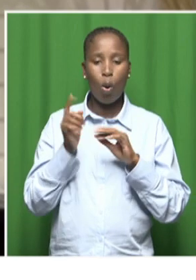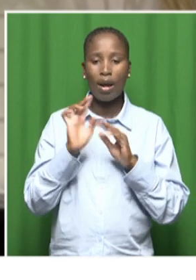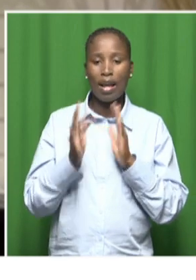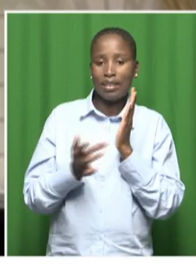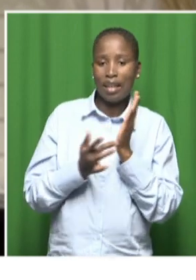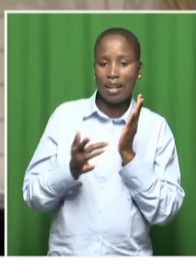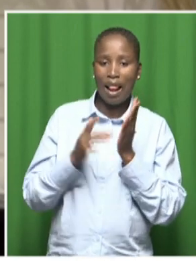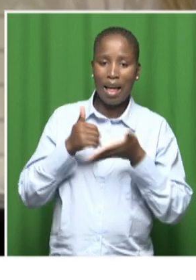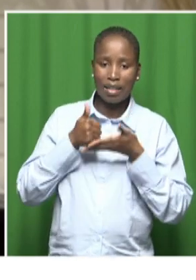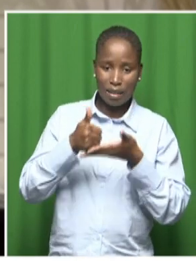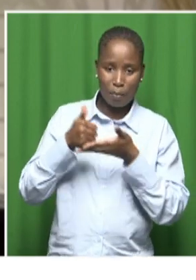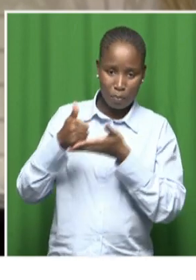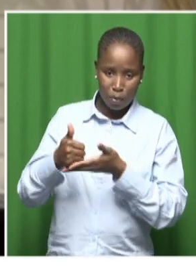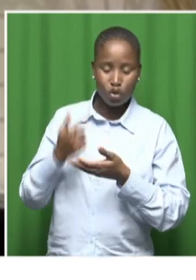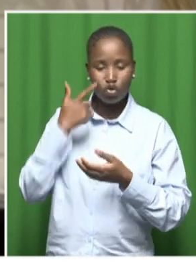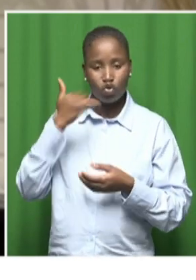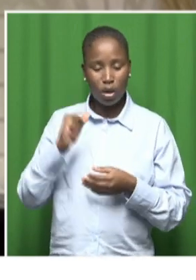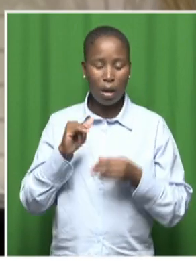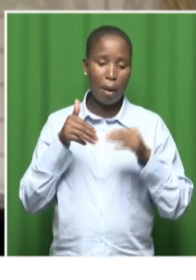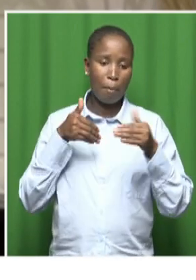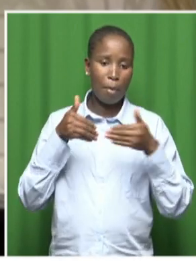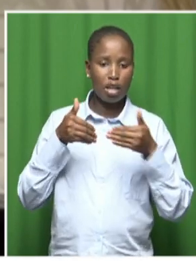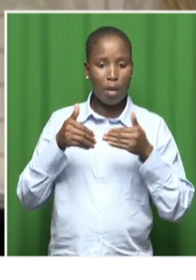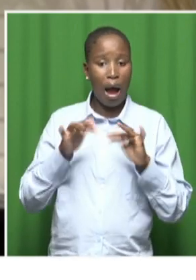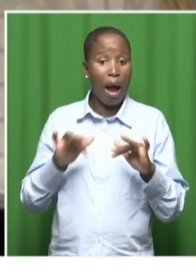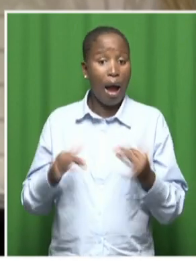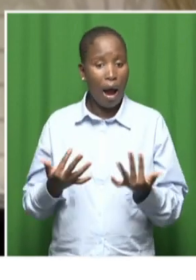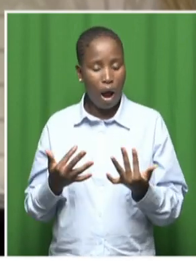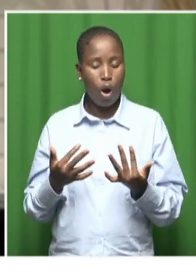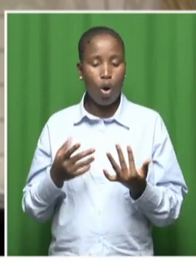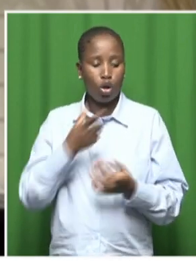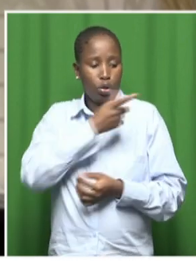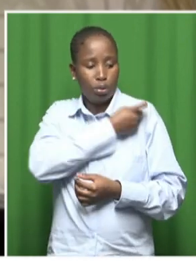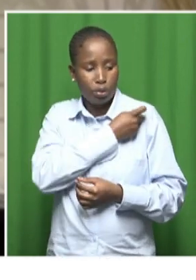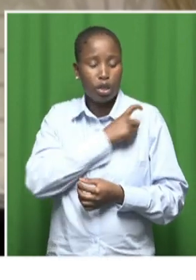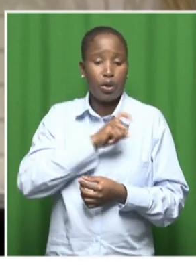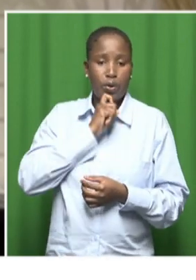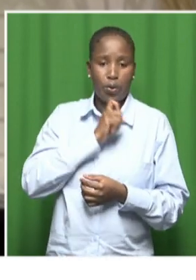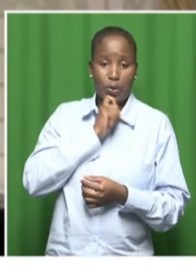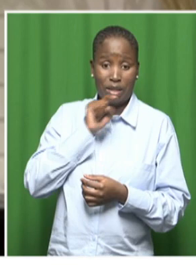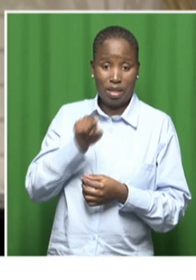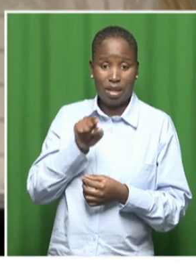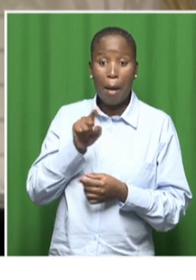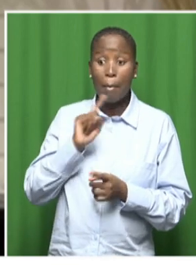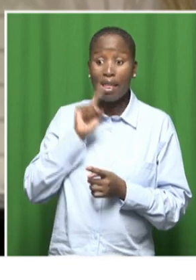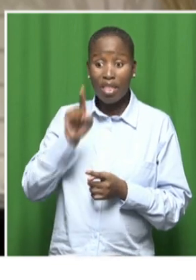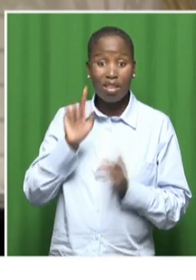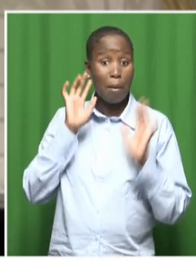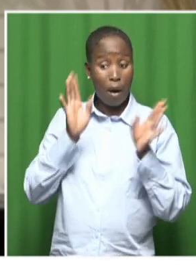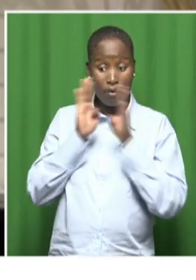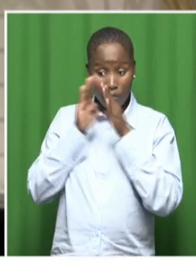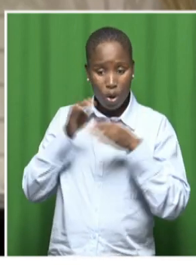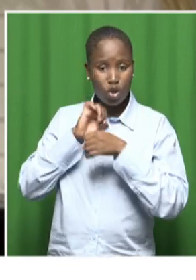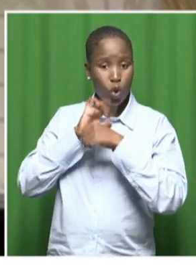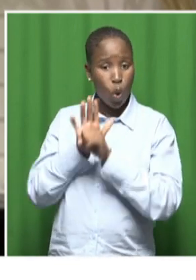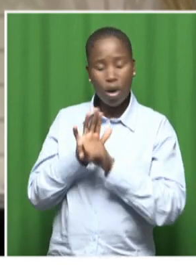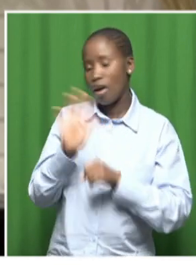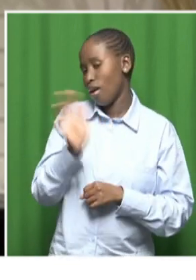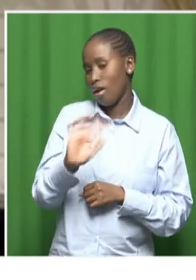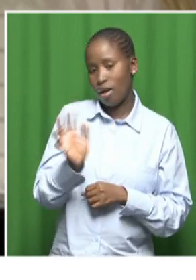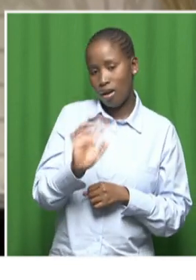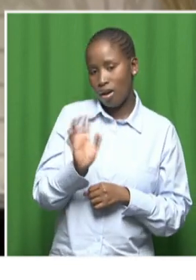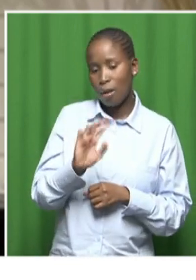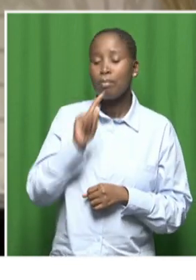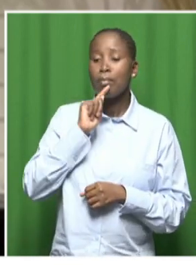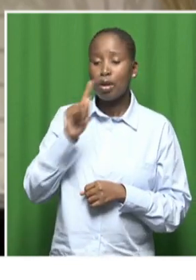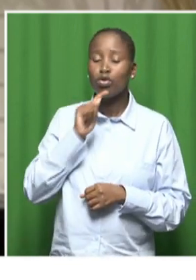look at the management, how is the supply chain working of vaccines? That's not just about the COVID response, because this came from the COVID response, but